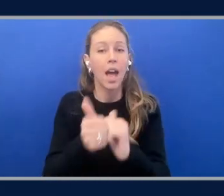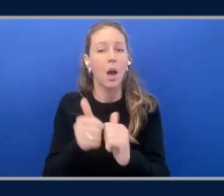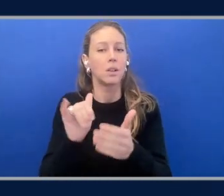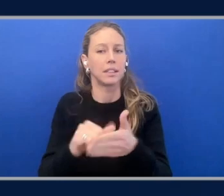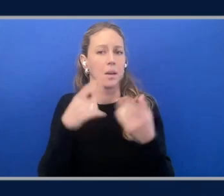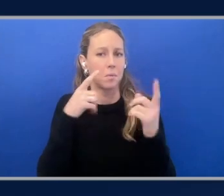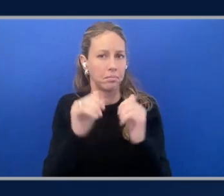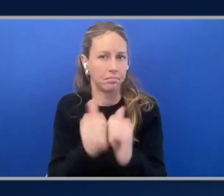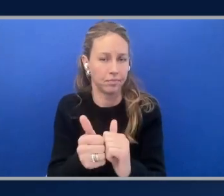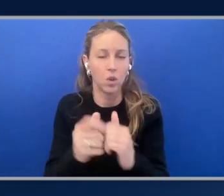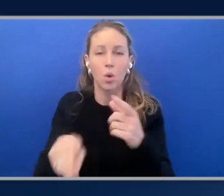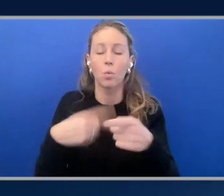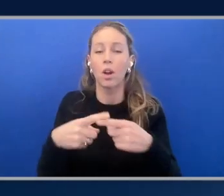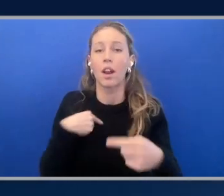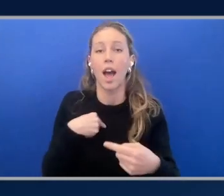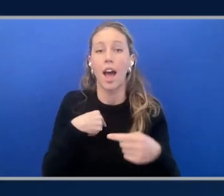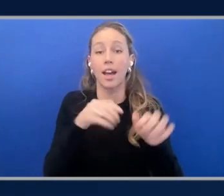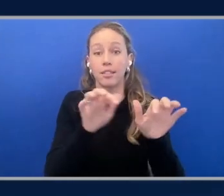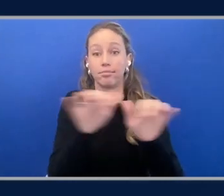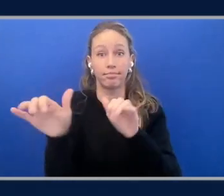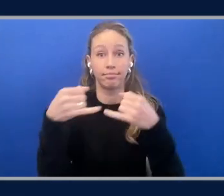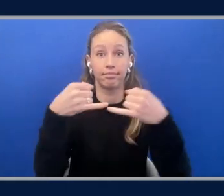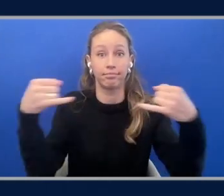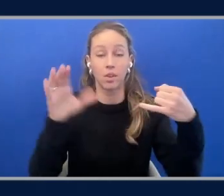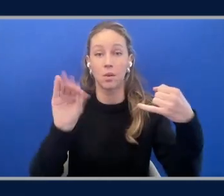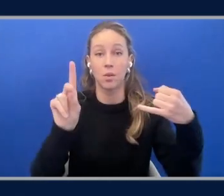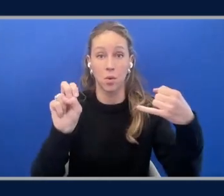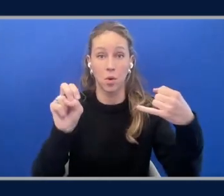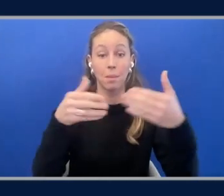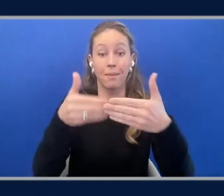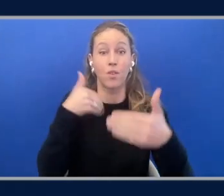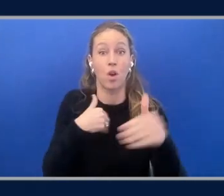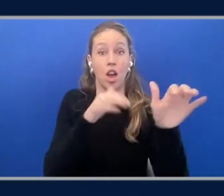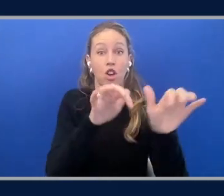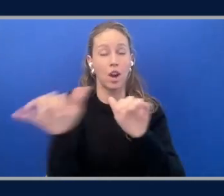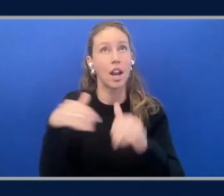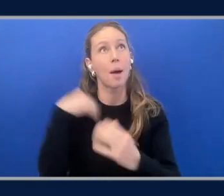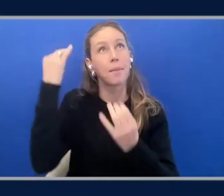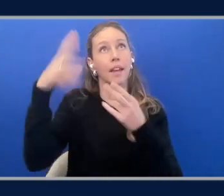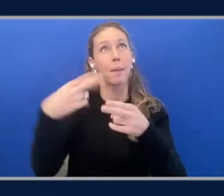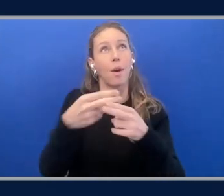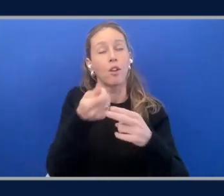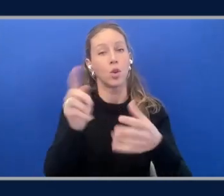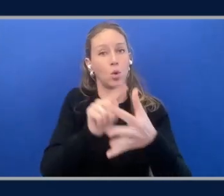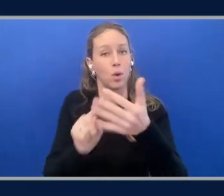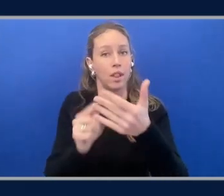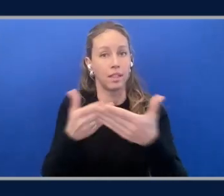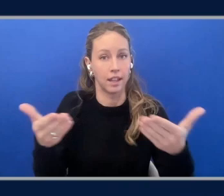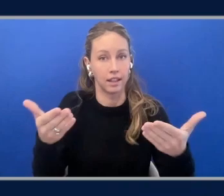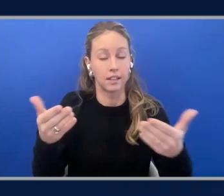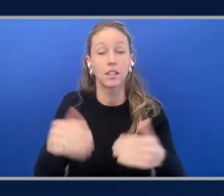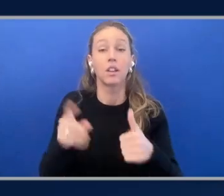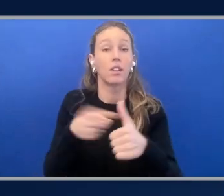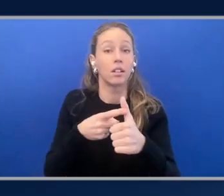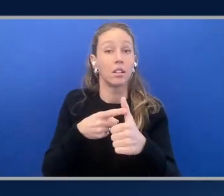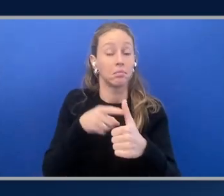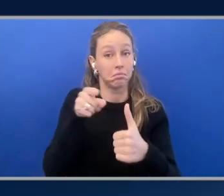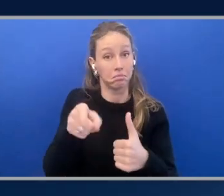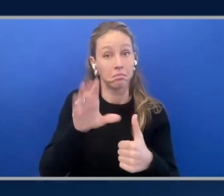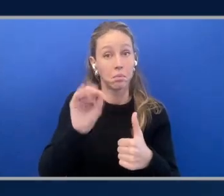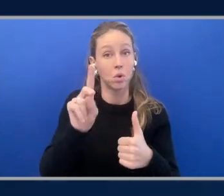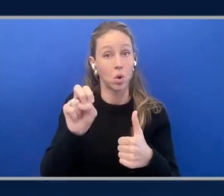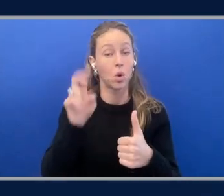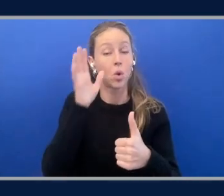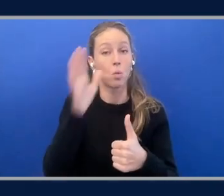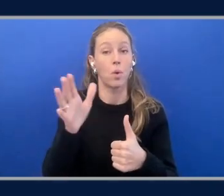whenever I write a line of code, before I write that line of code, I'm thinking about a couple of things. I'm thinking about whether that code is going to